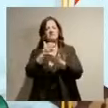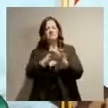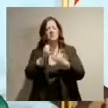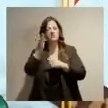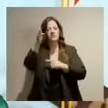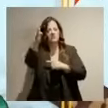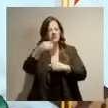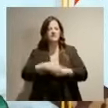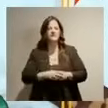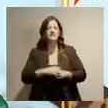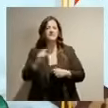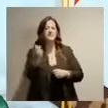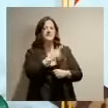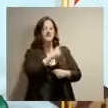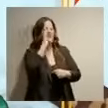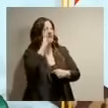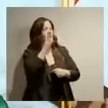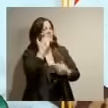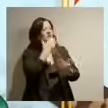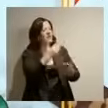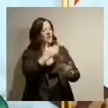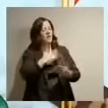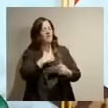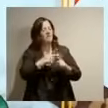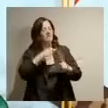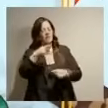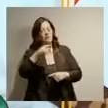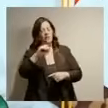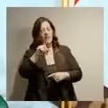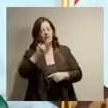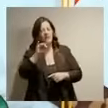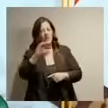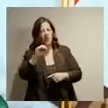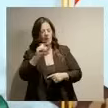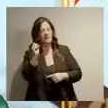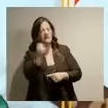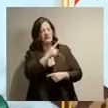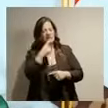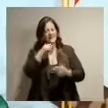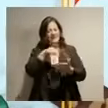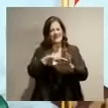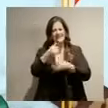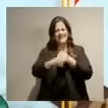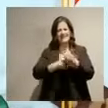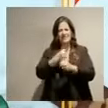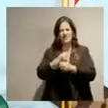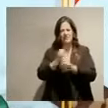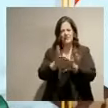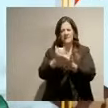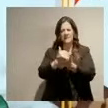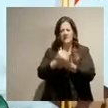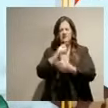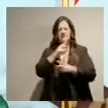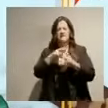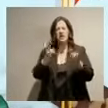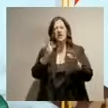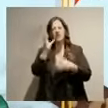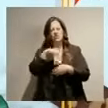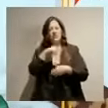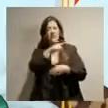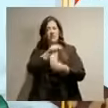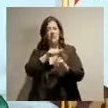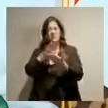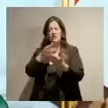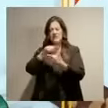Hi, Governor. Blake Jones with Politico. You know, I know that in this budget, kind of unusually, you are